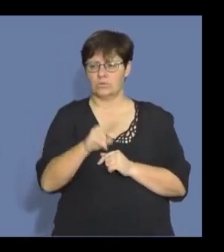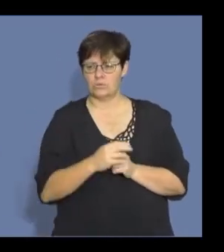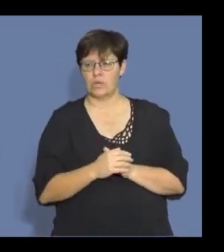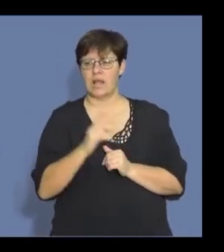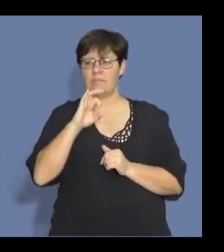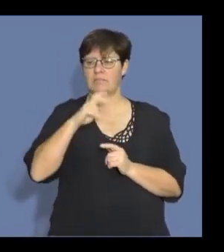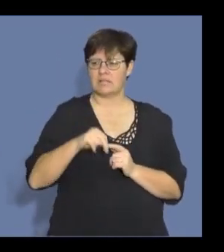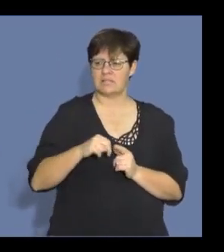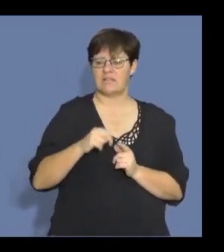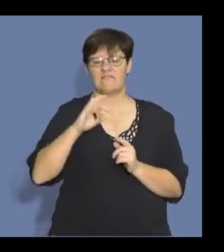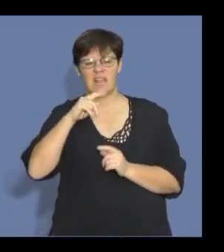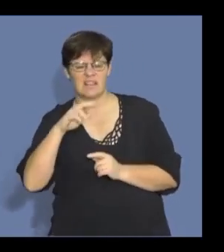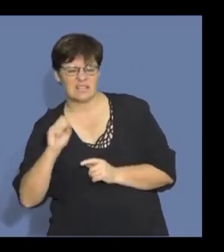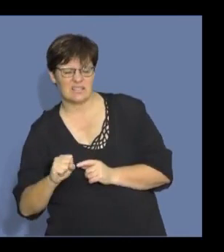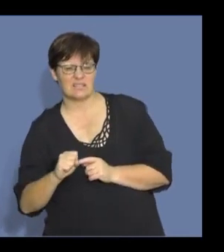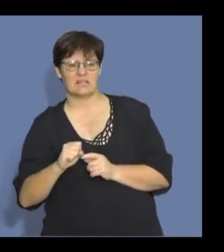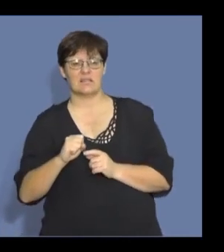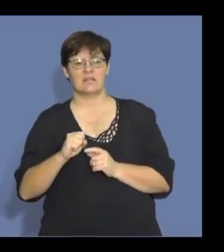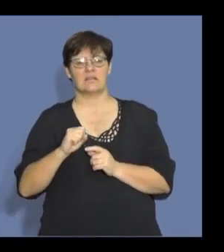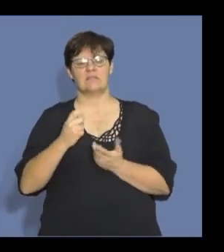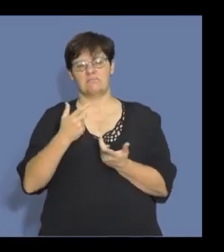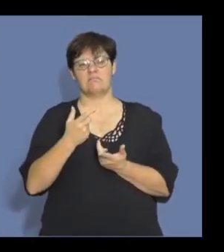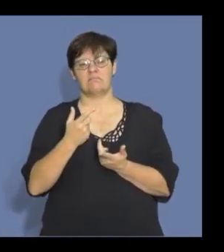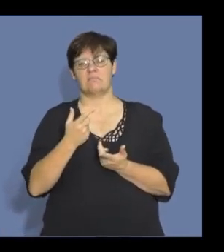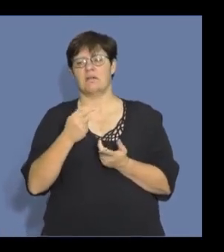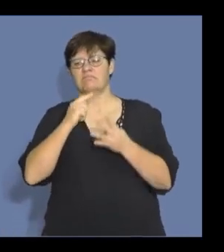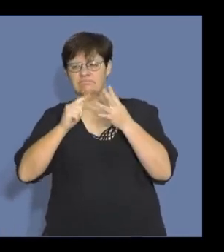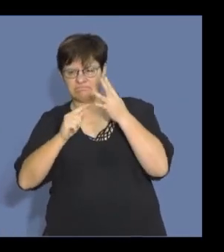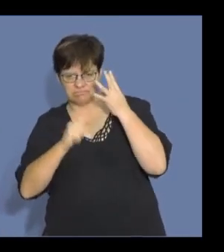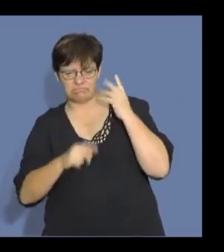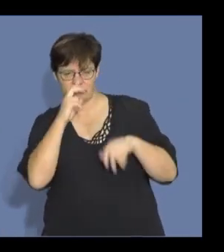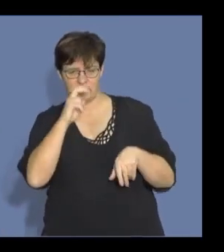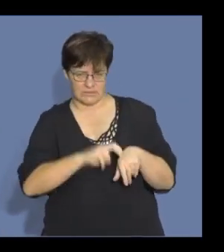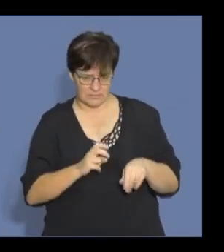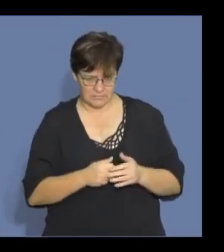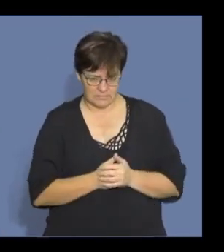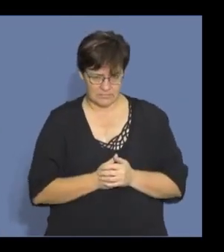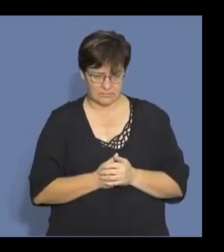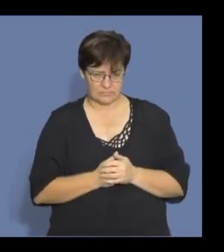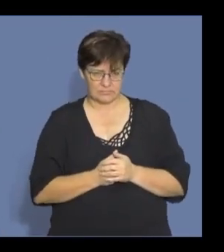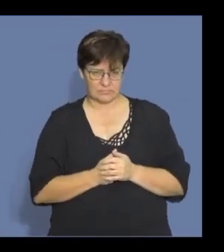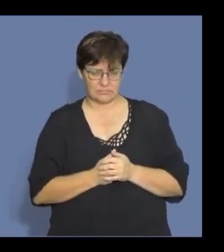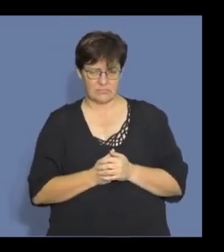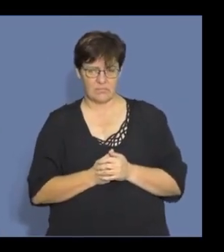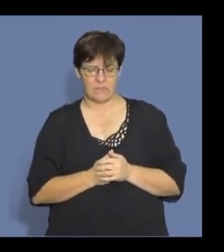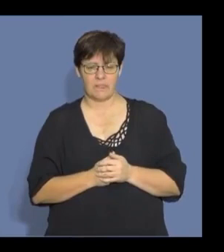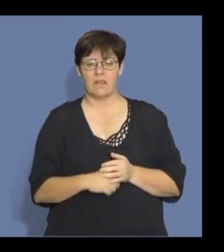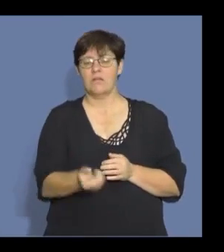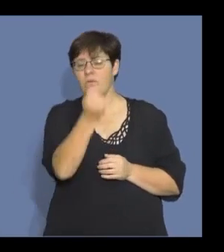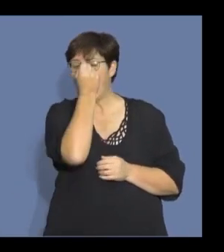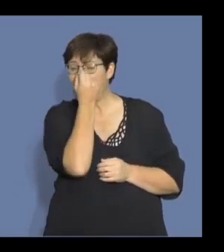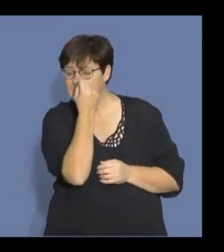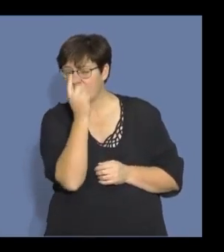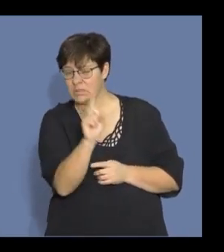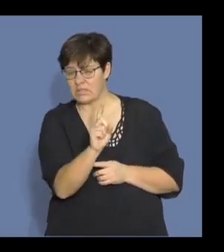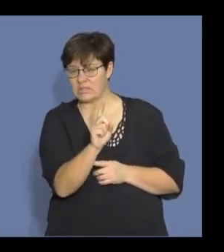fats, your proteins, and other important biological compounds. It's important that we understand that